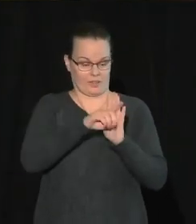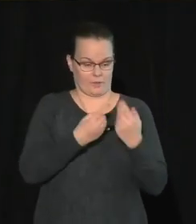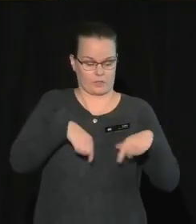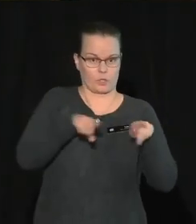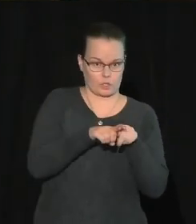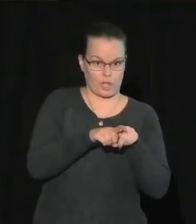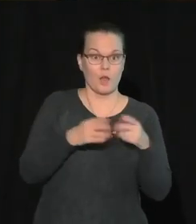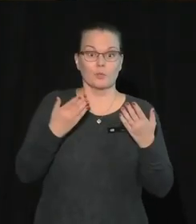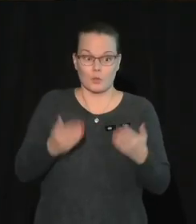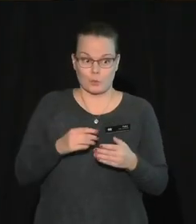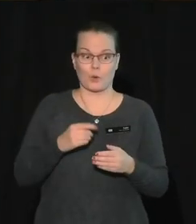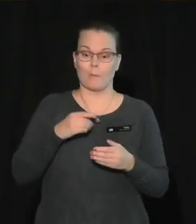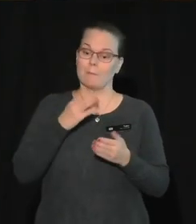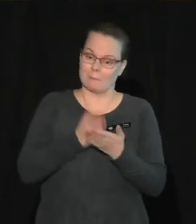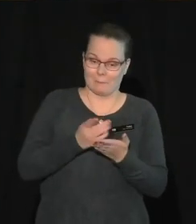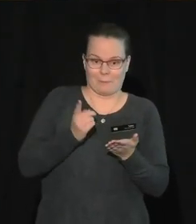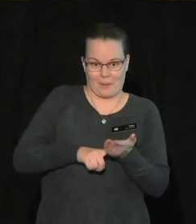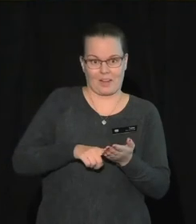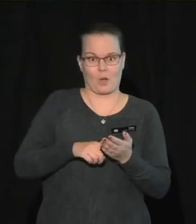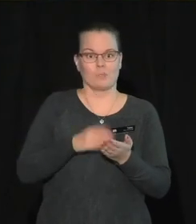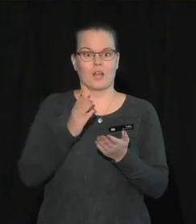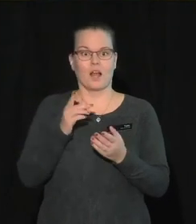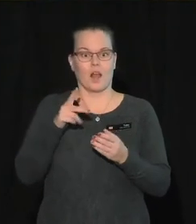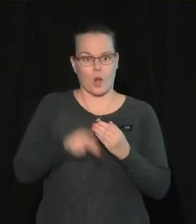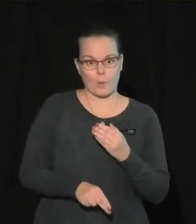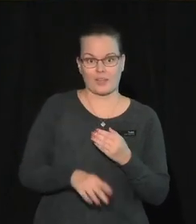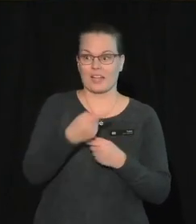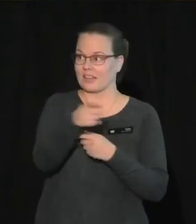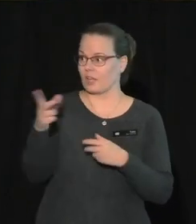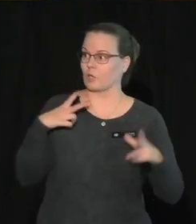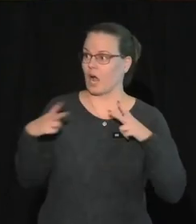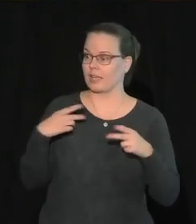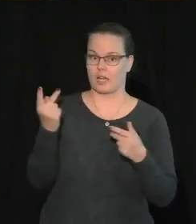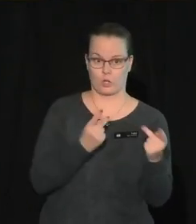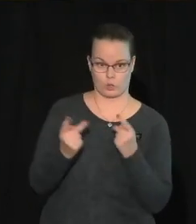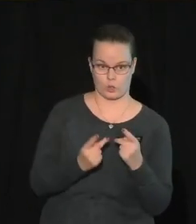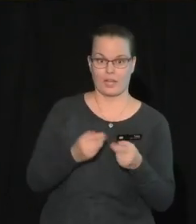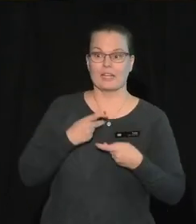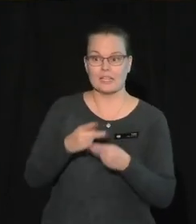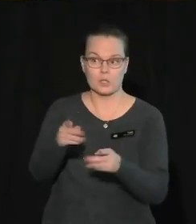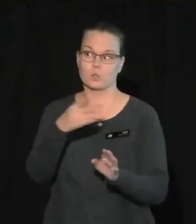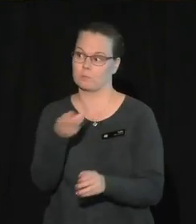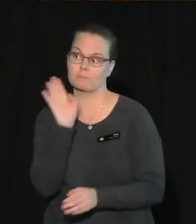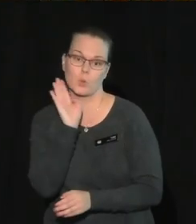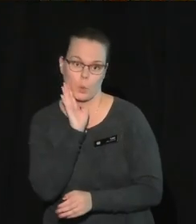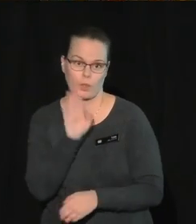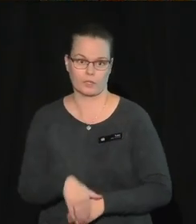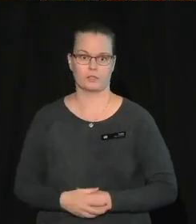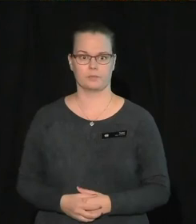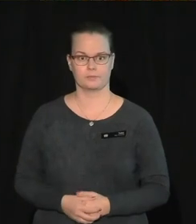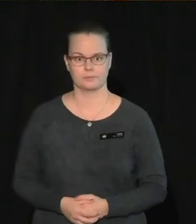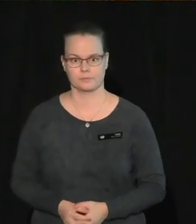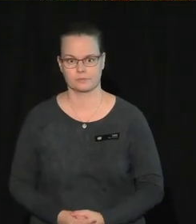I would leave it now so that we have really time for questions. Thank you very much for your attention.